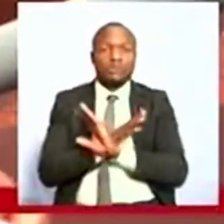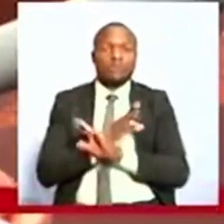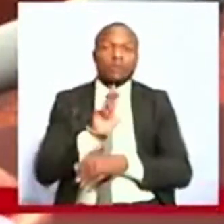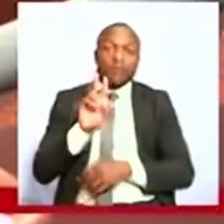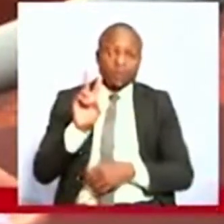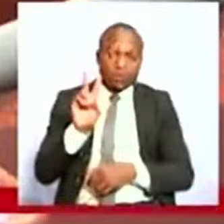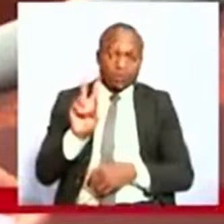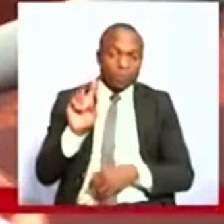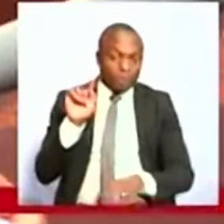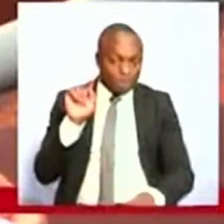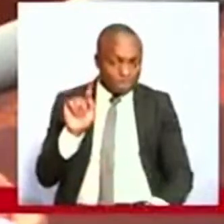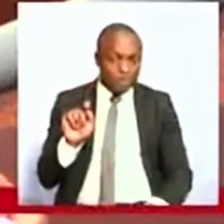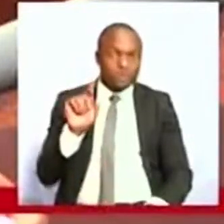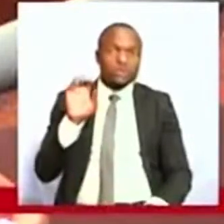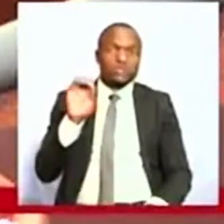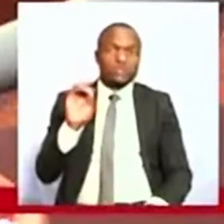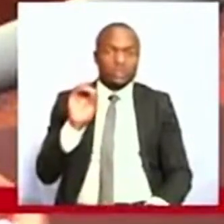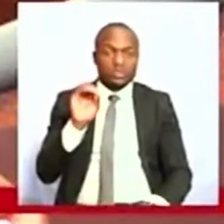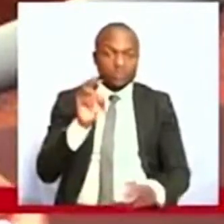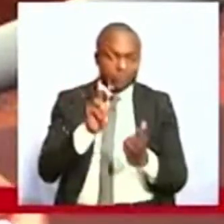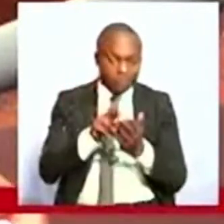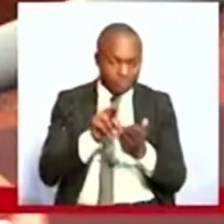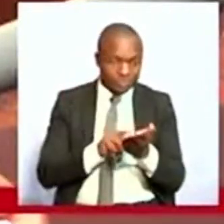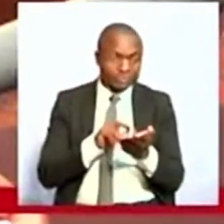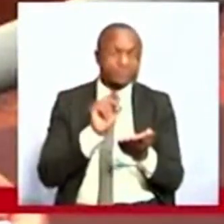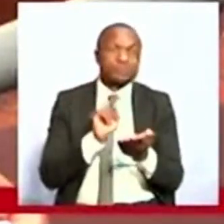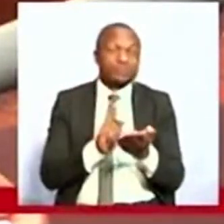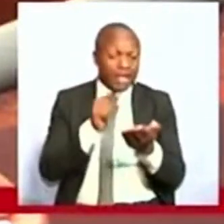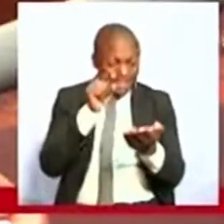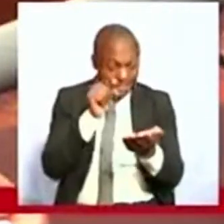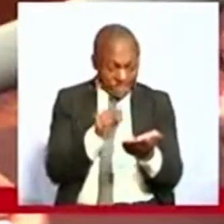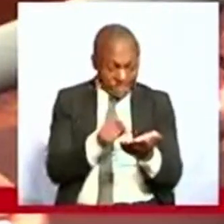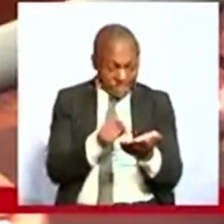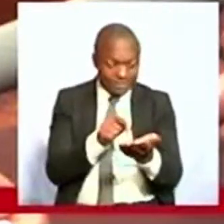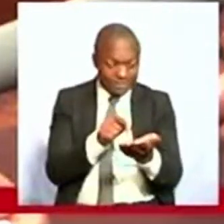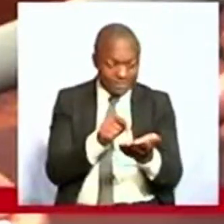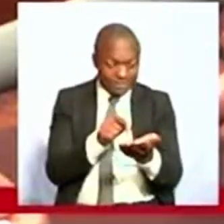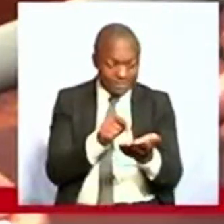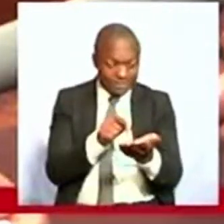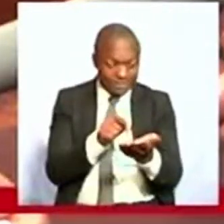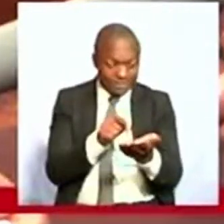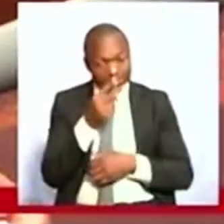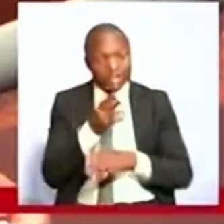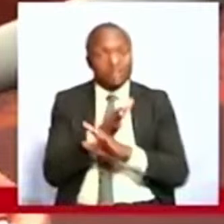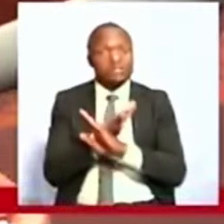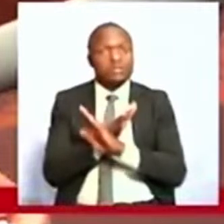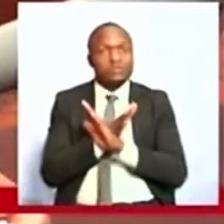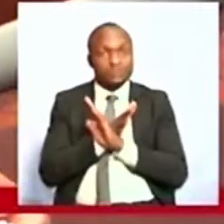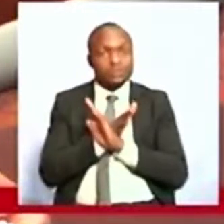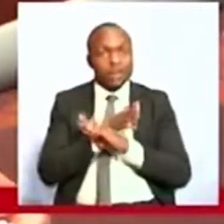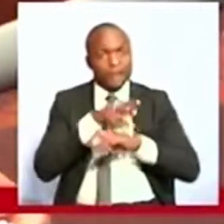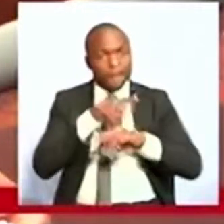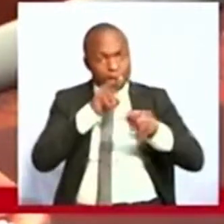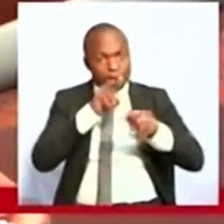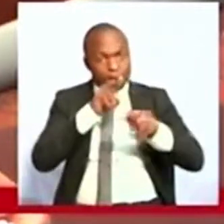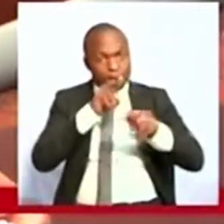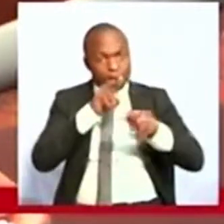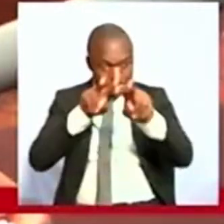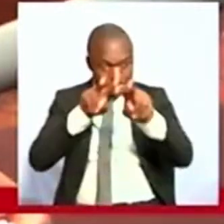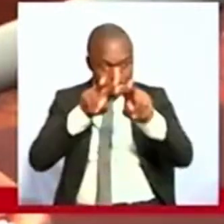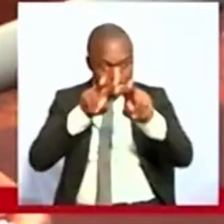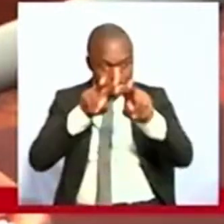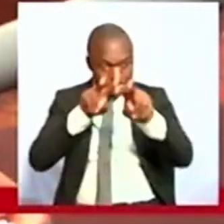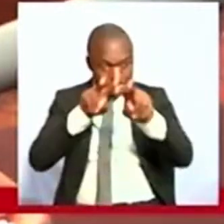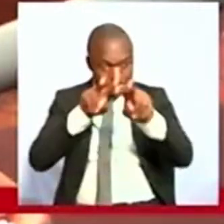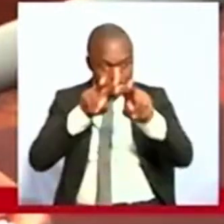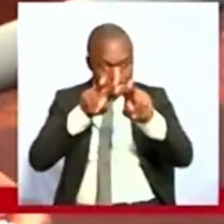2.0 of our submission. So here we note that Zambia has observed a moratorium